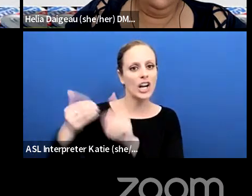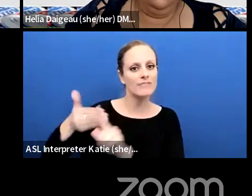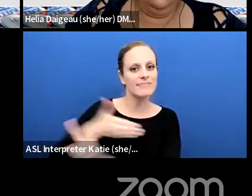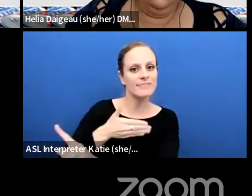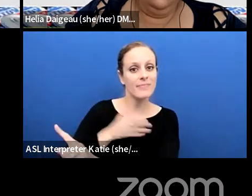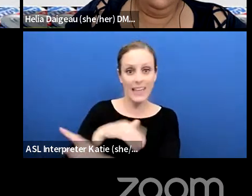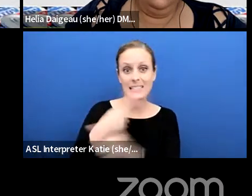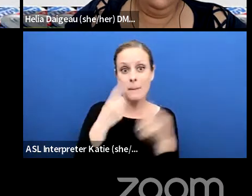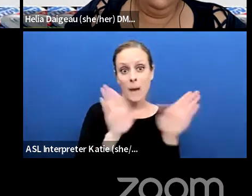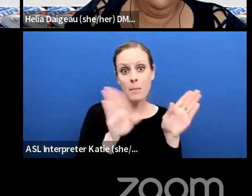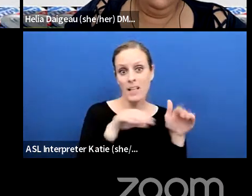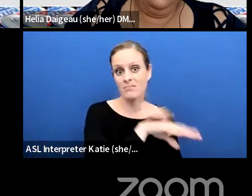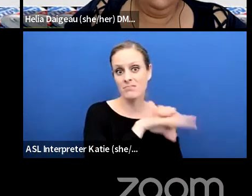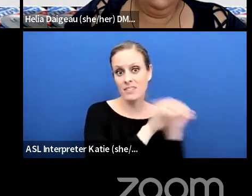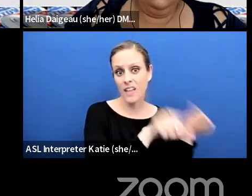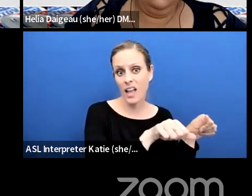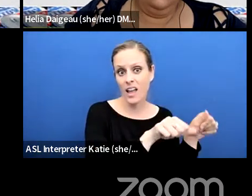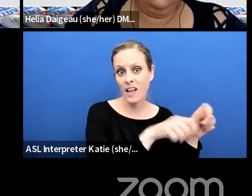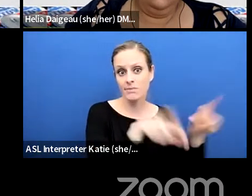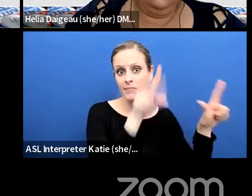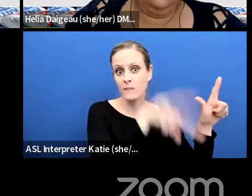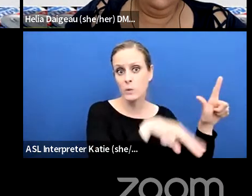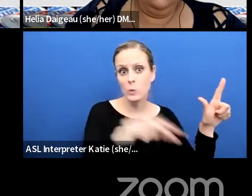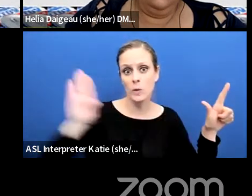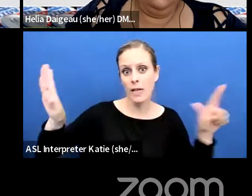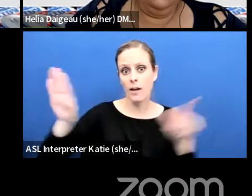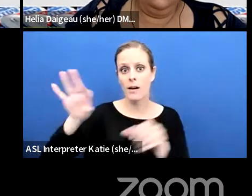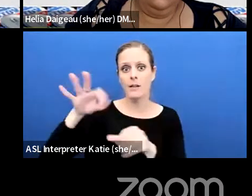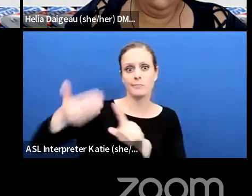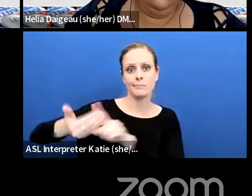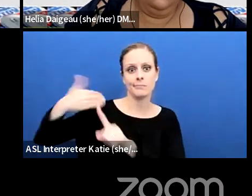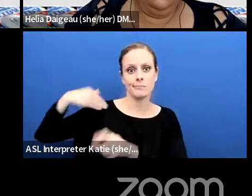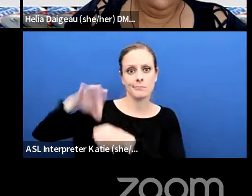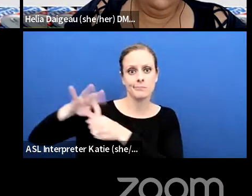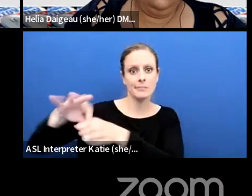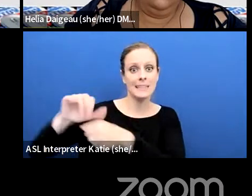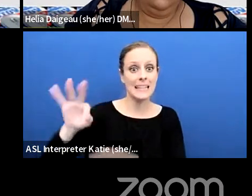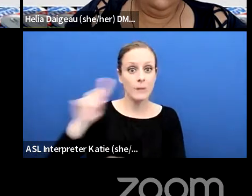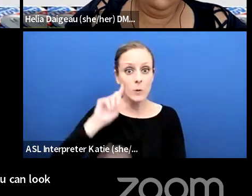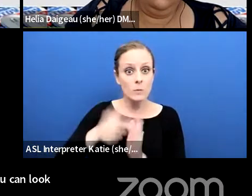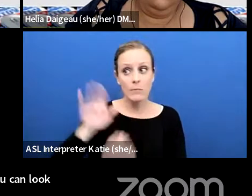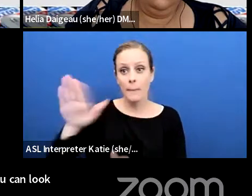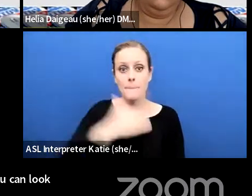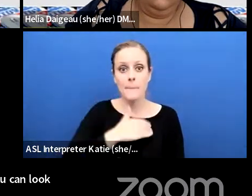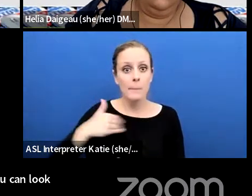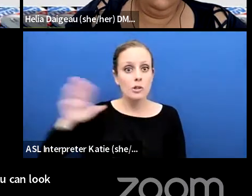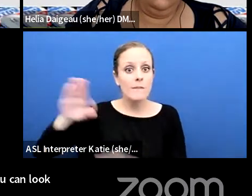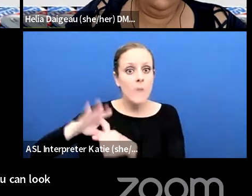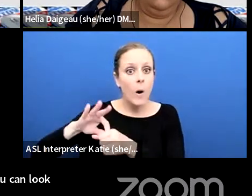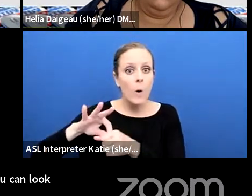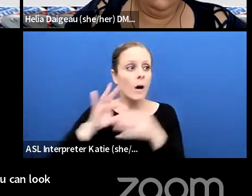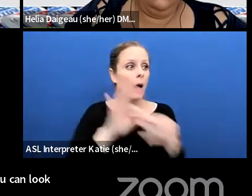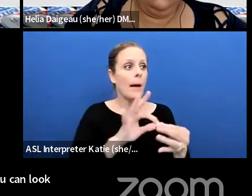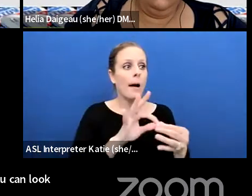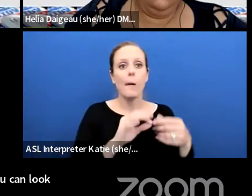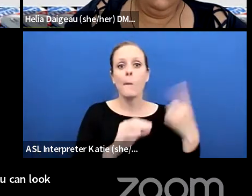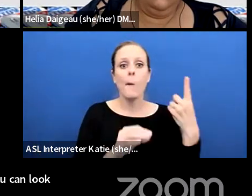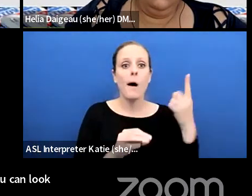record, and you can easily, you know, look that up. And if you see a member's vote on a certain bill in 1